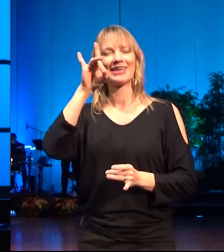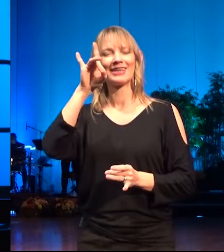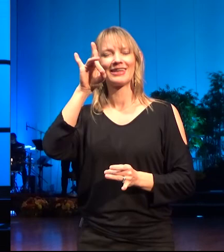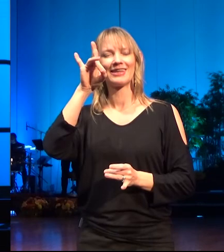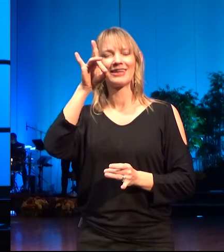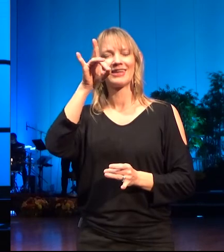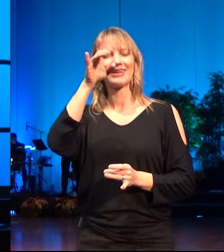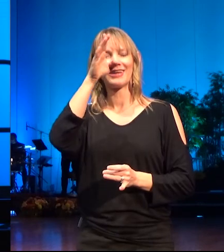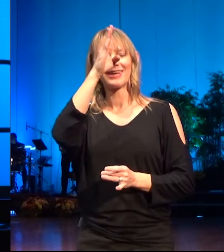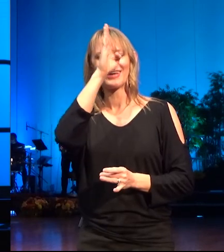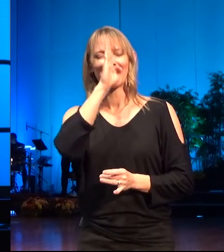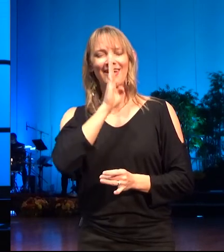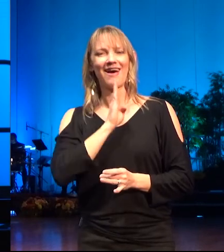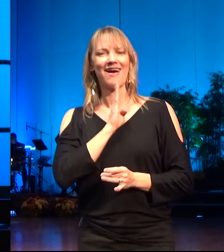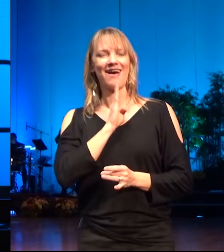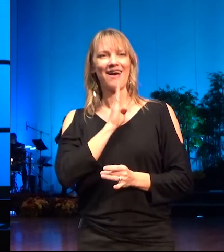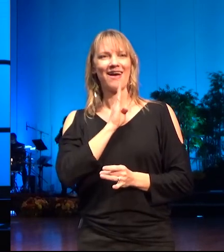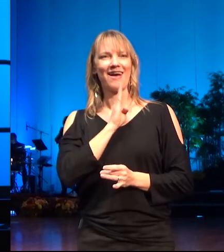God,